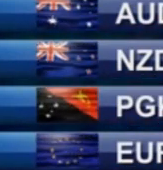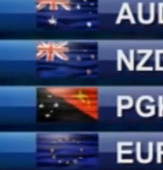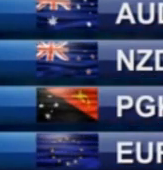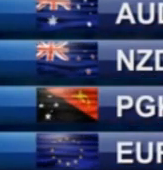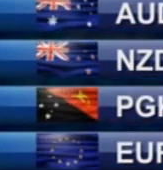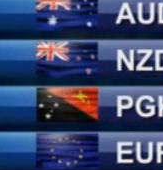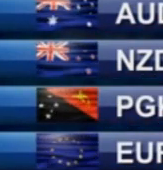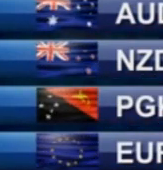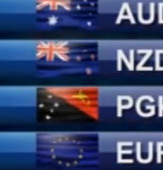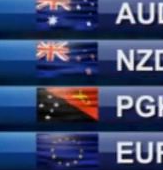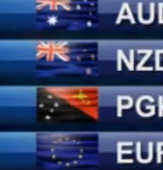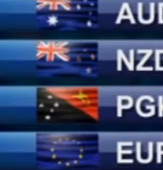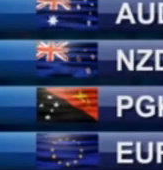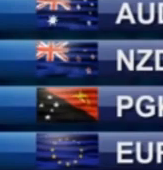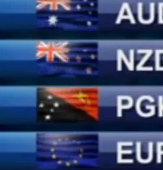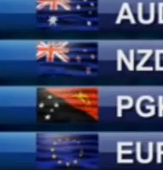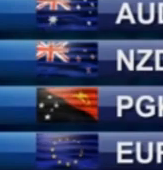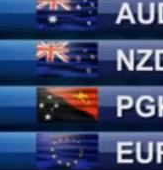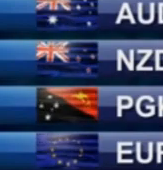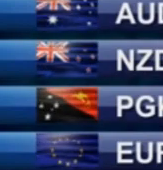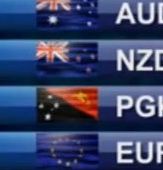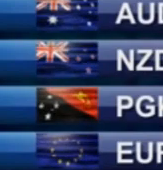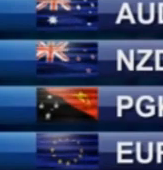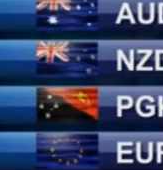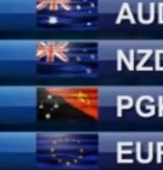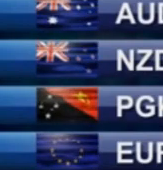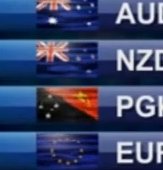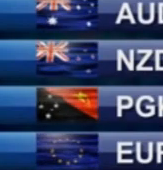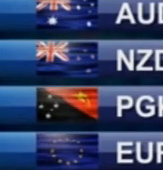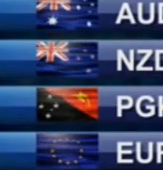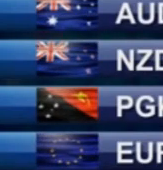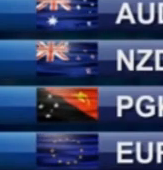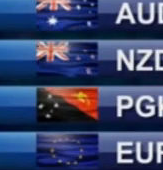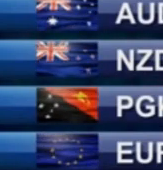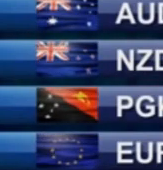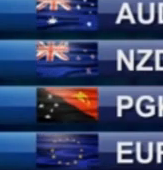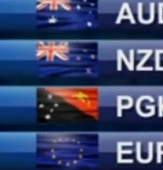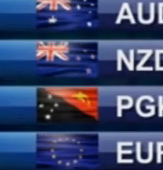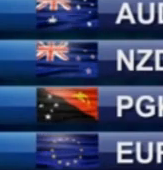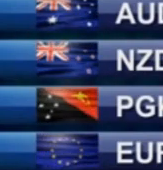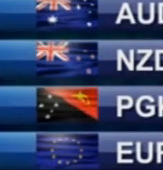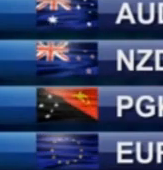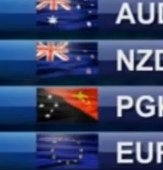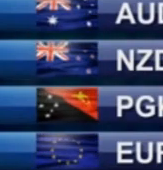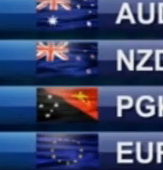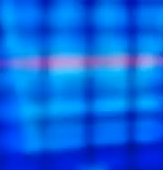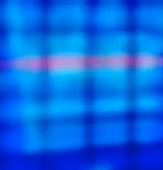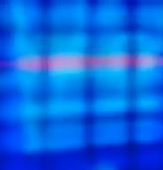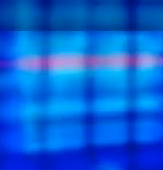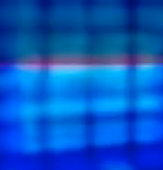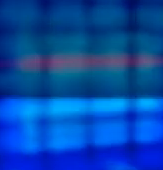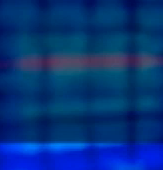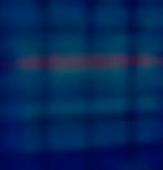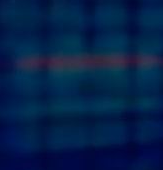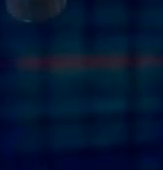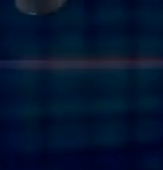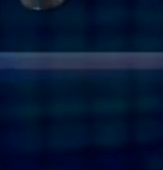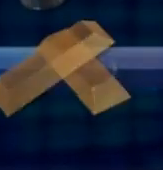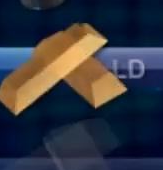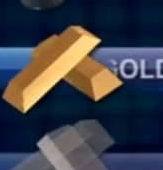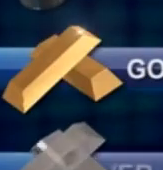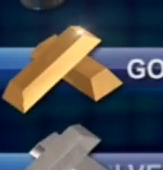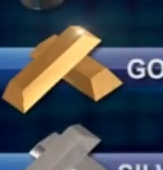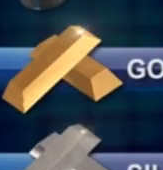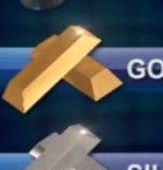well as the PNG Kina. It lost ground to the Chinese yuan, US greenback, euro, and the Japanese yen. The commodities were on a